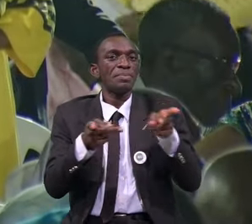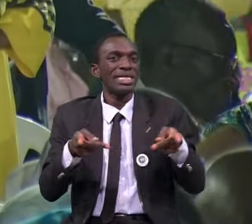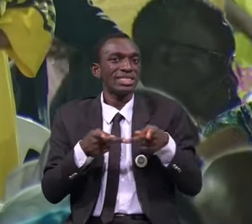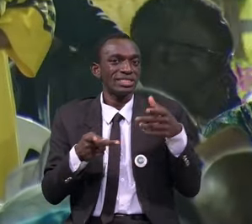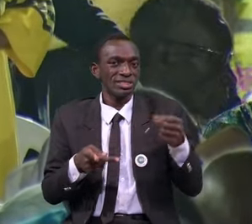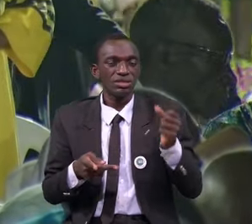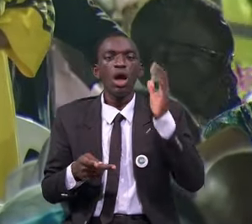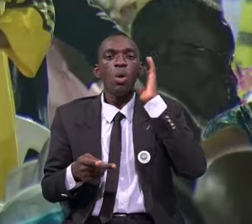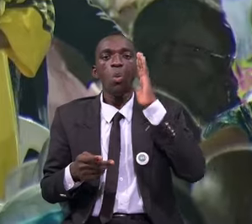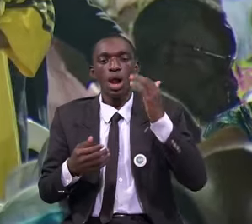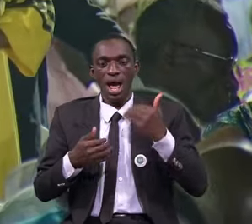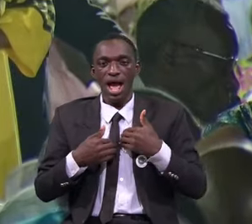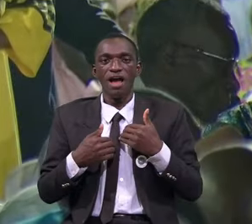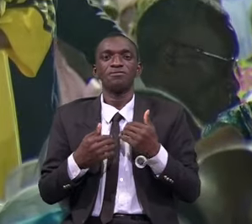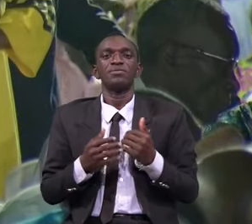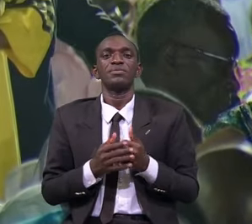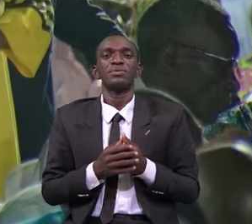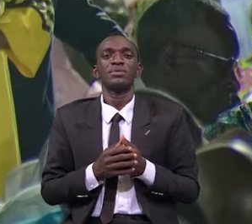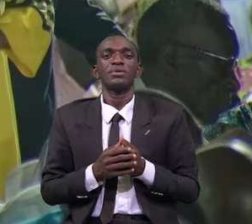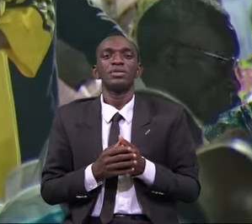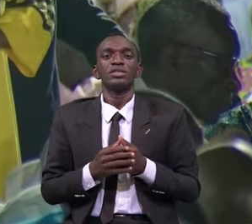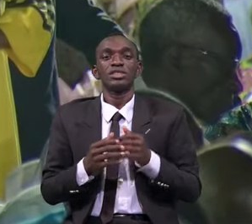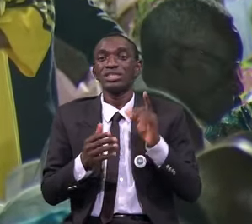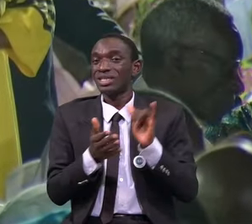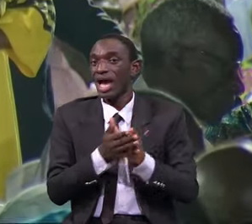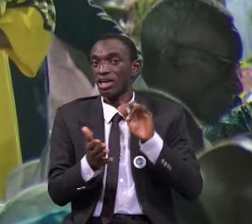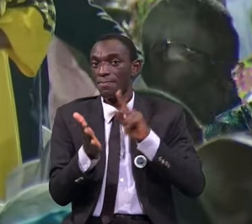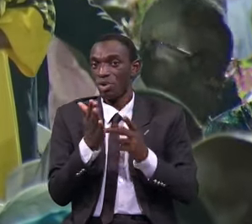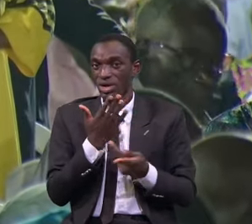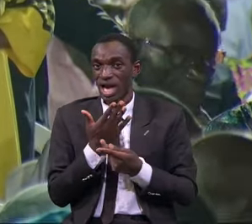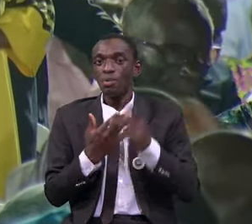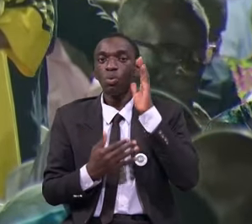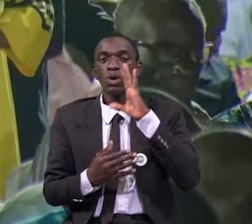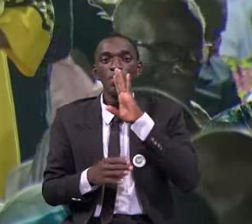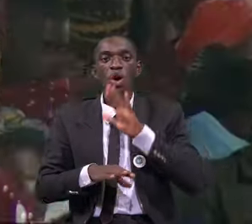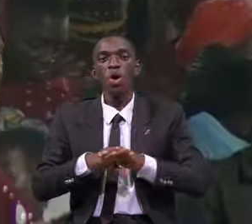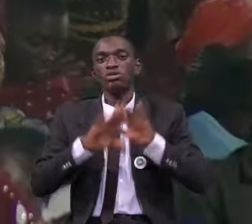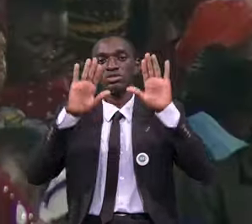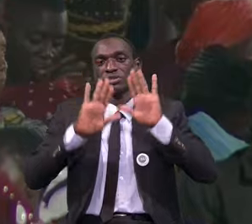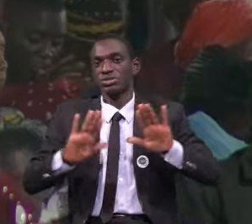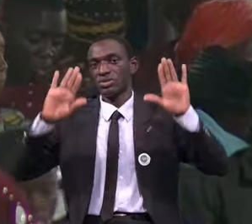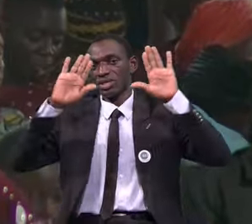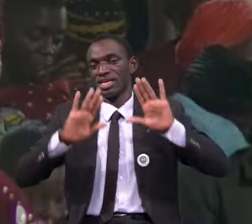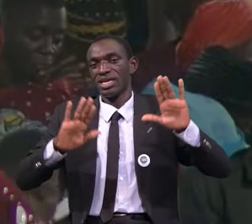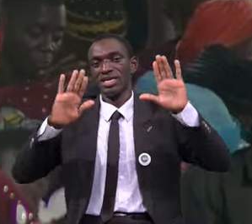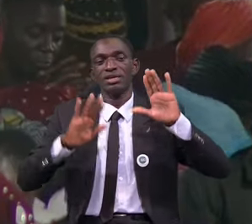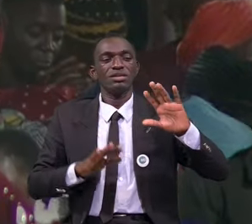les endroits désignés. And that program we hold on Sunday, 2nd